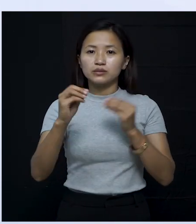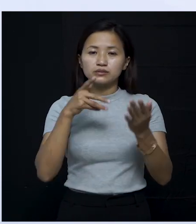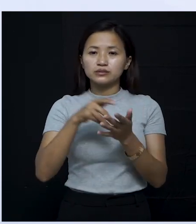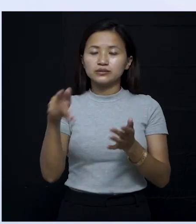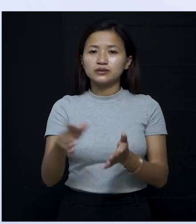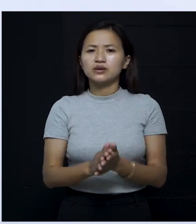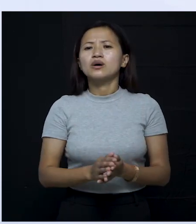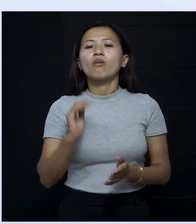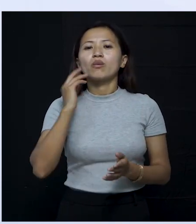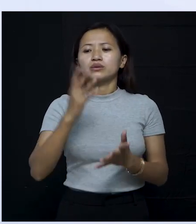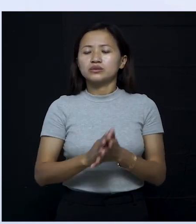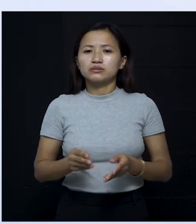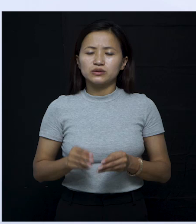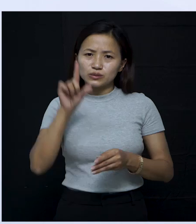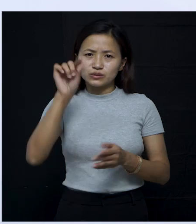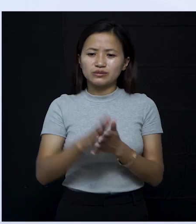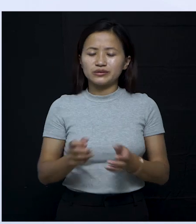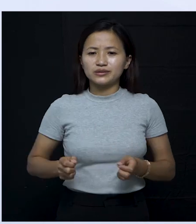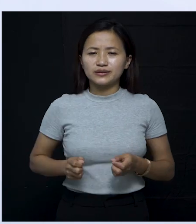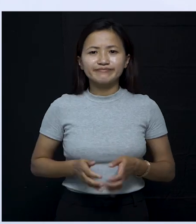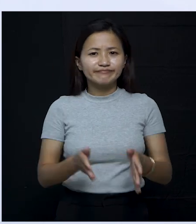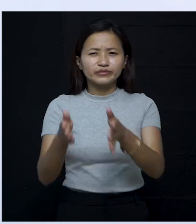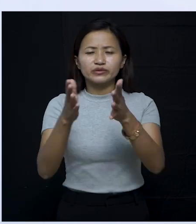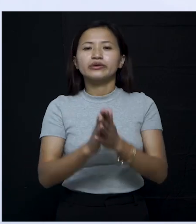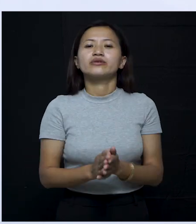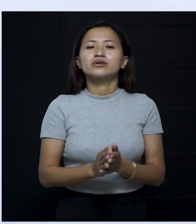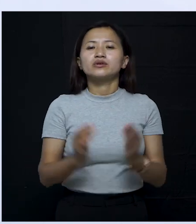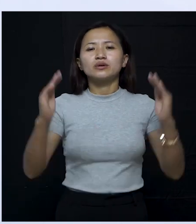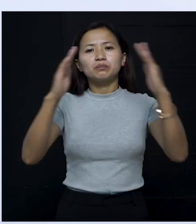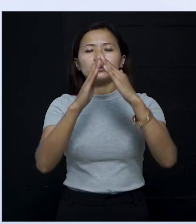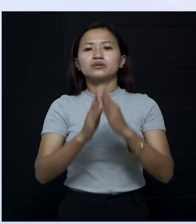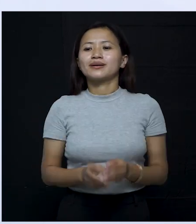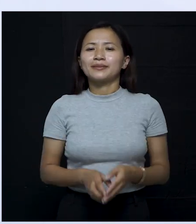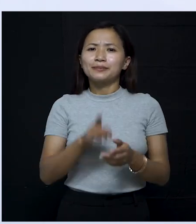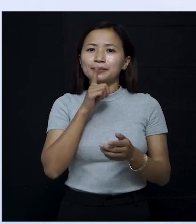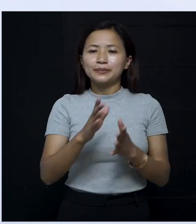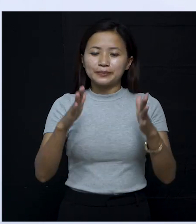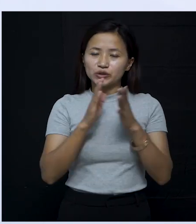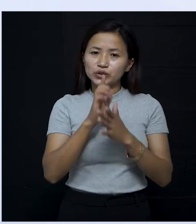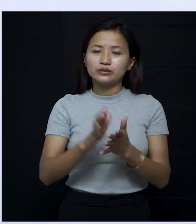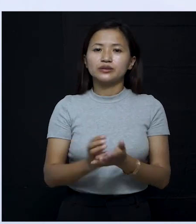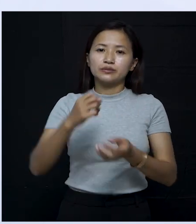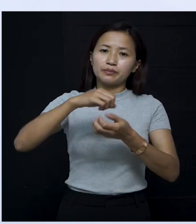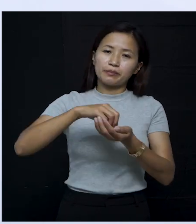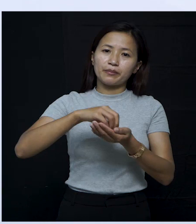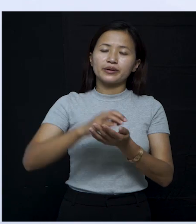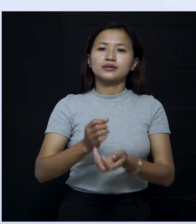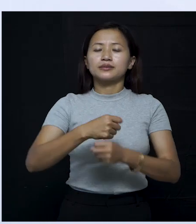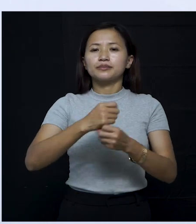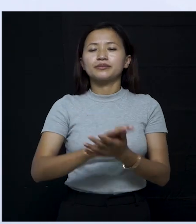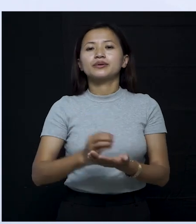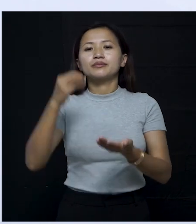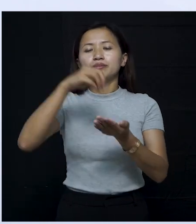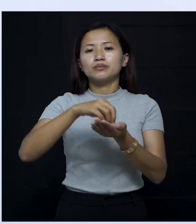the rivers or the mountains, please make sure you mention, try to make sure you mention the name, because many